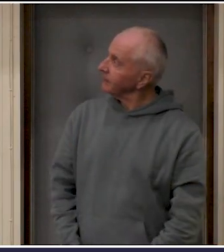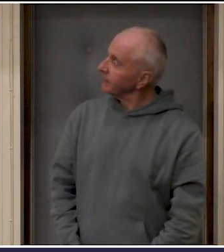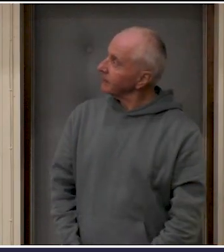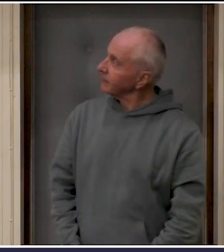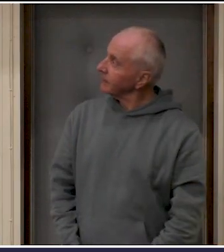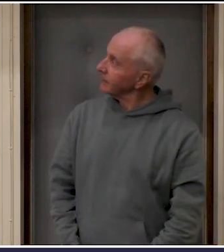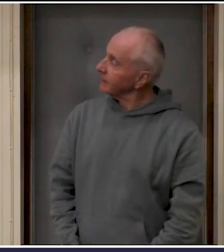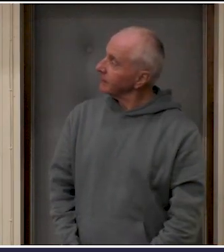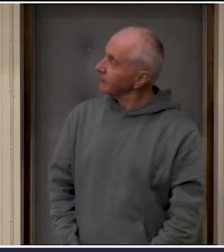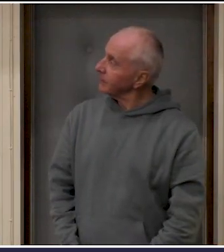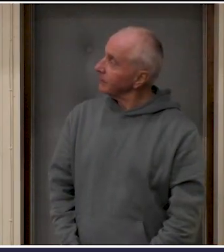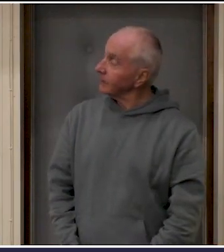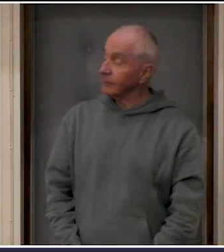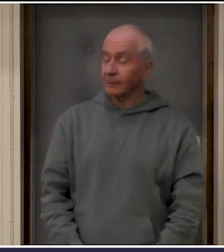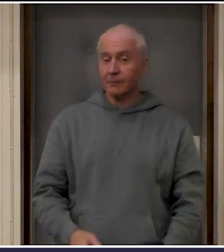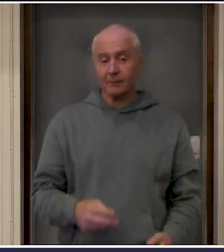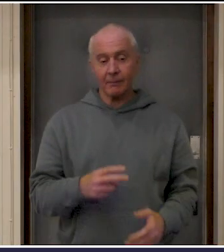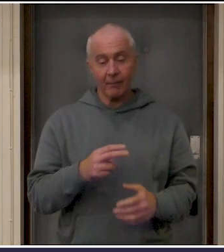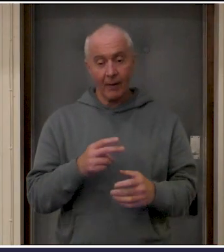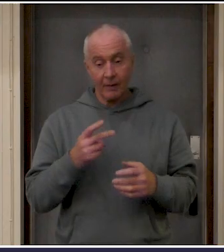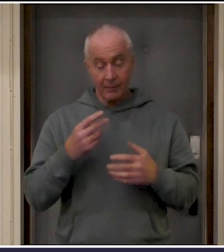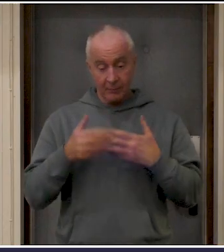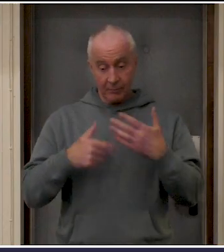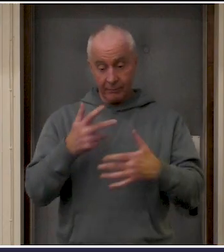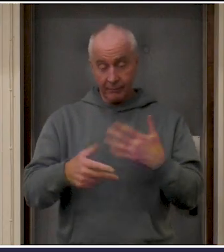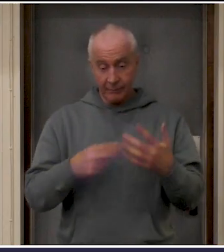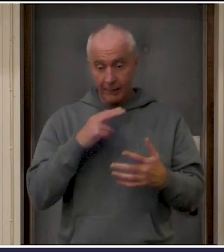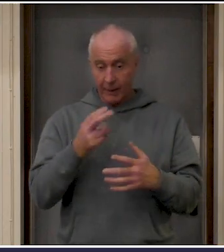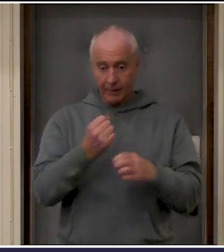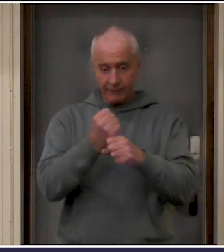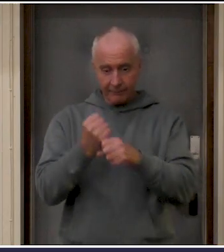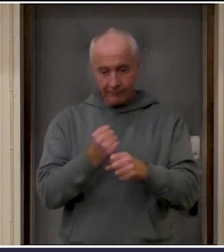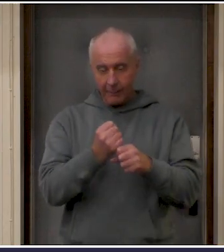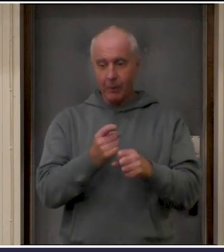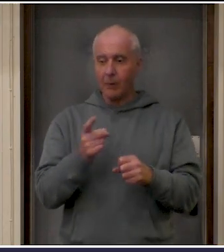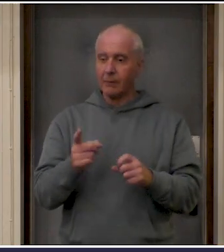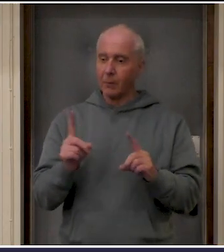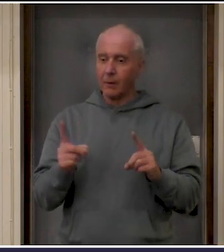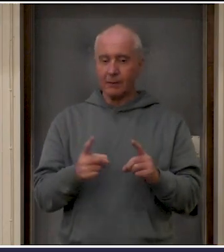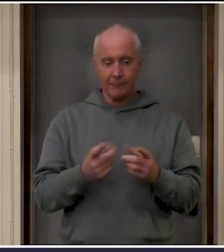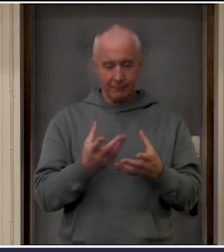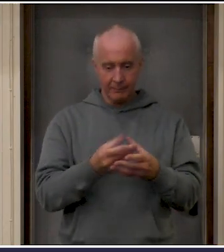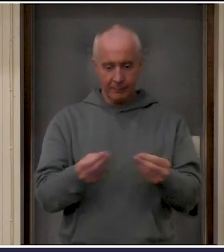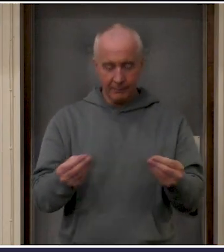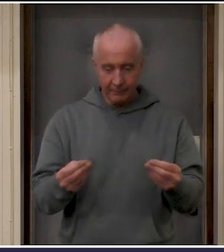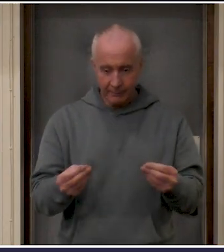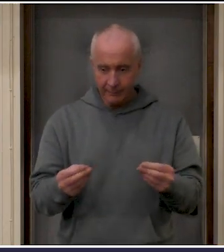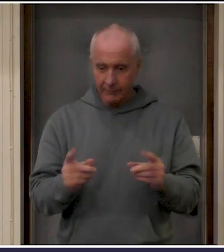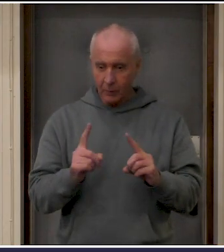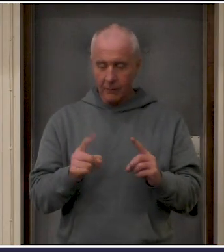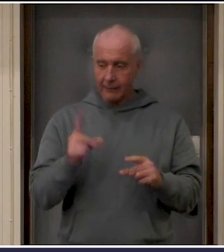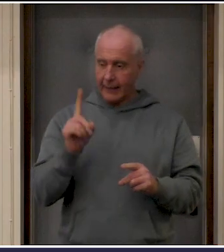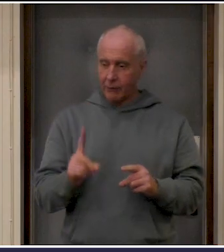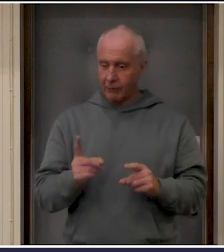Following disaster, man must restore, but his efforts are often hampered by the absence of that modern-day genie,